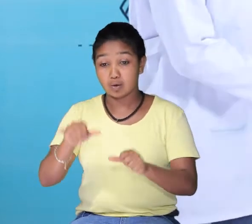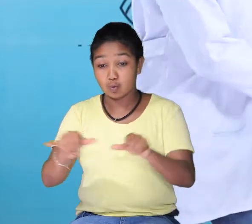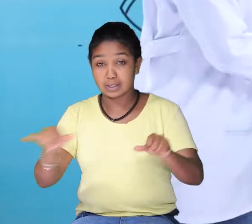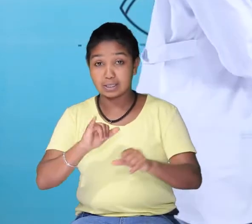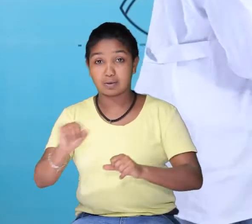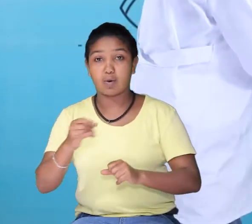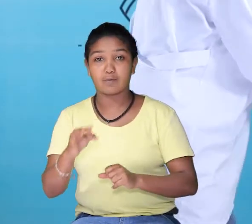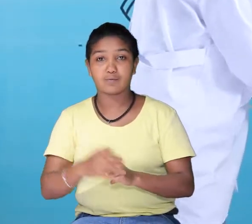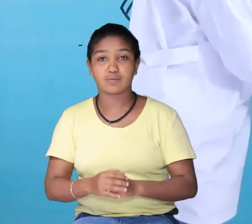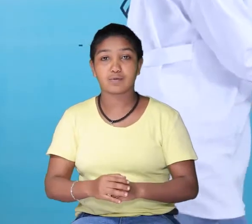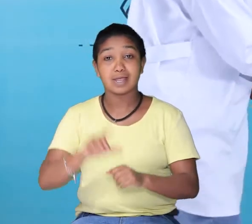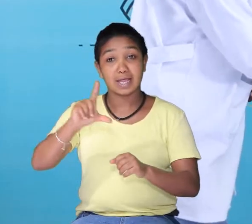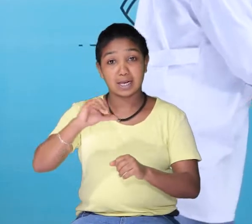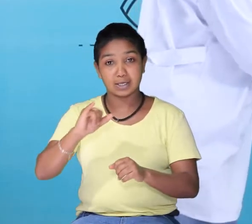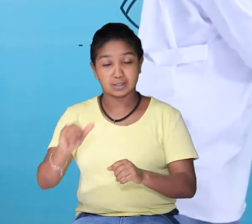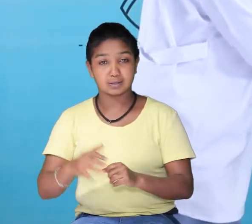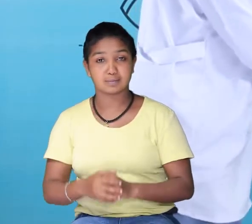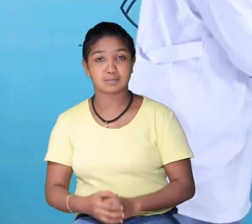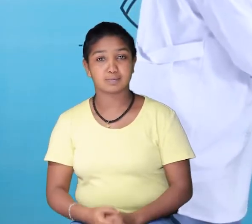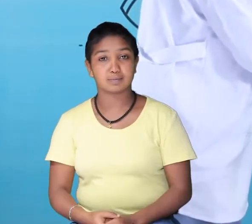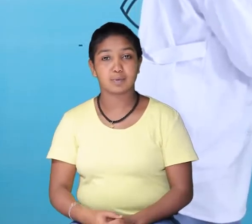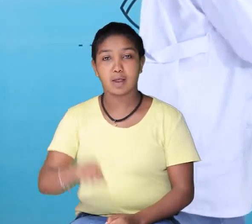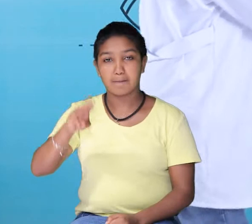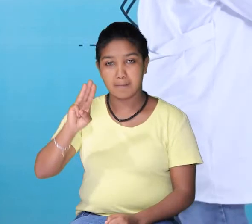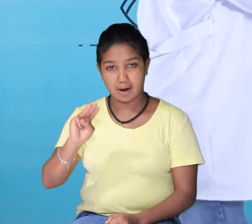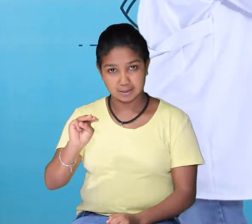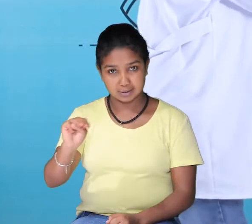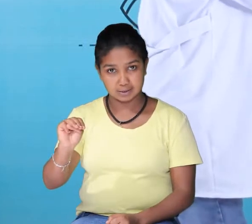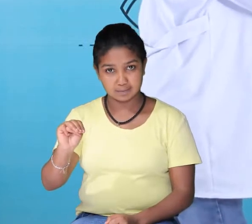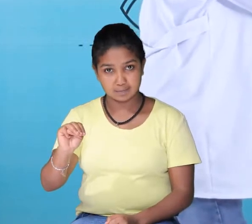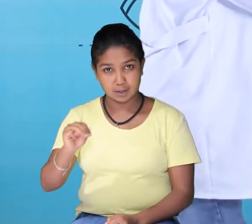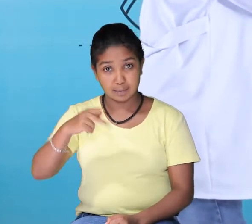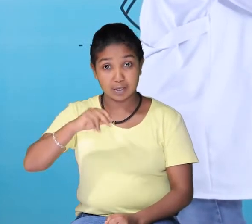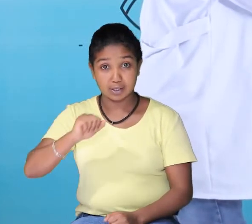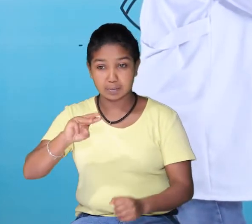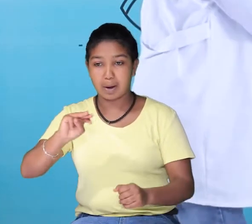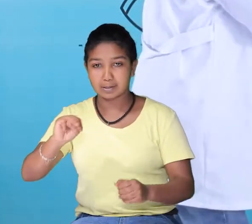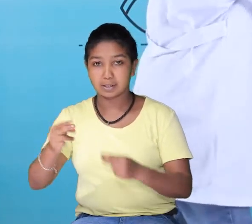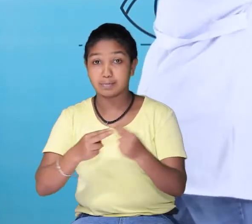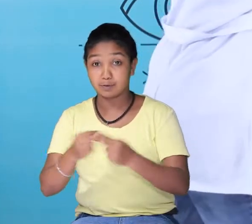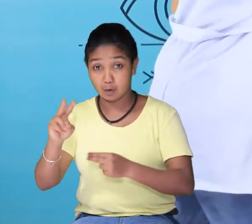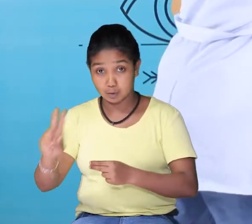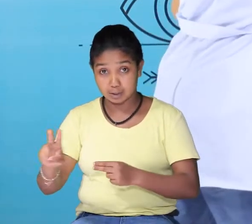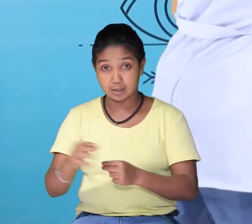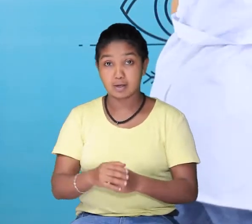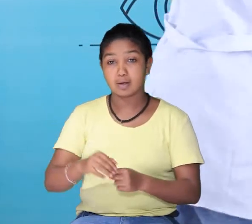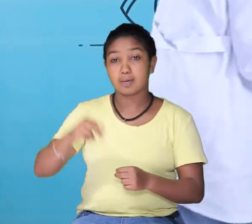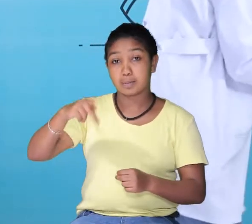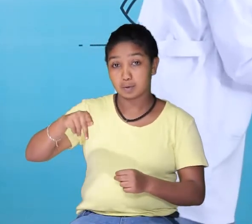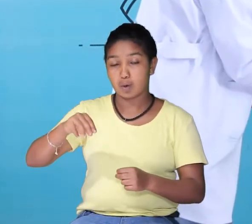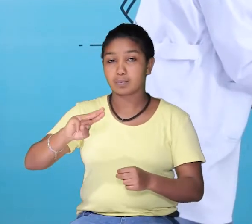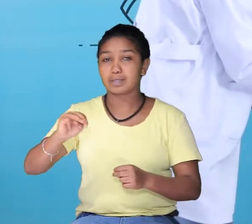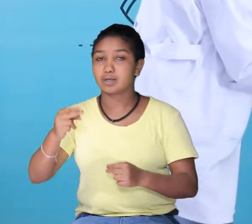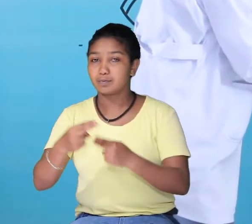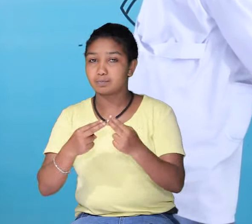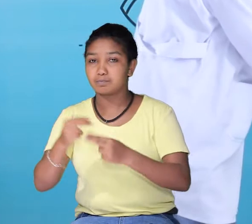SI unit of angular momentum is the SI unit of mass, since P is mass times velocity, momentum, mass times velocity,